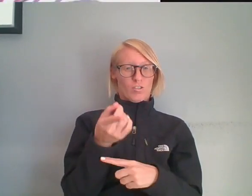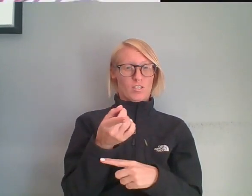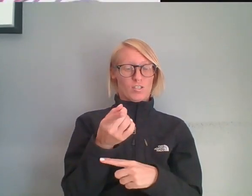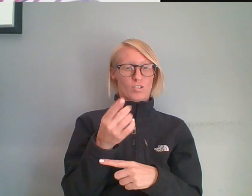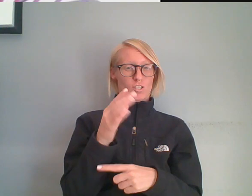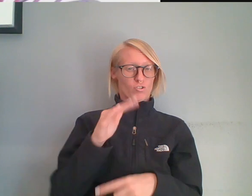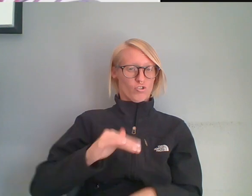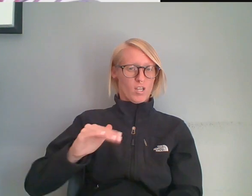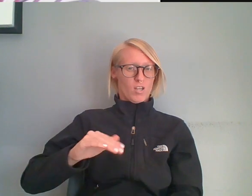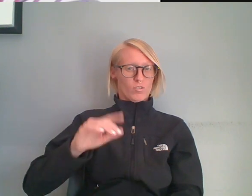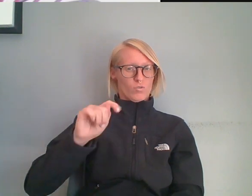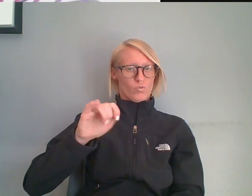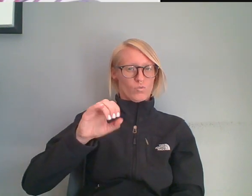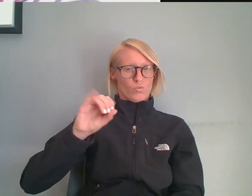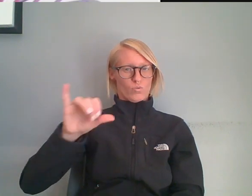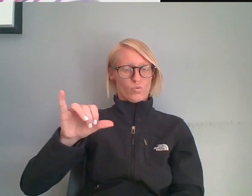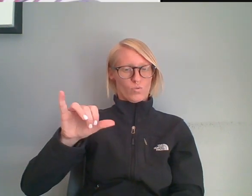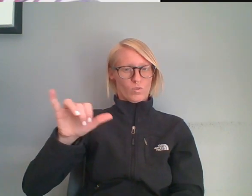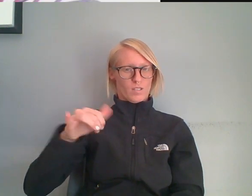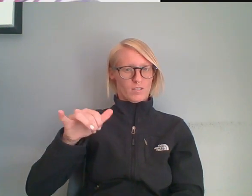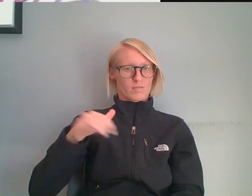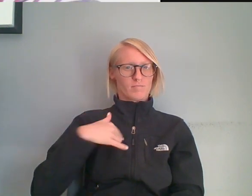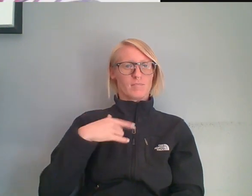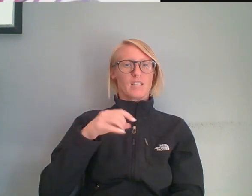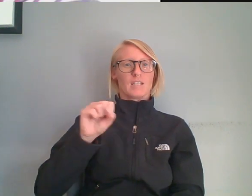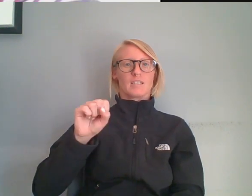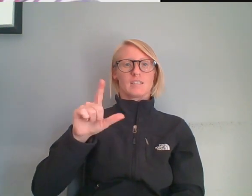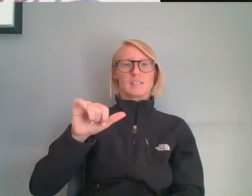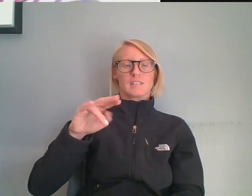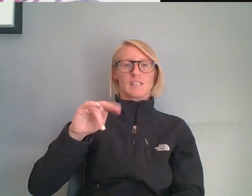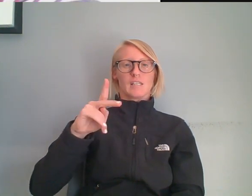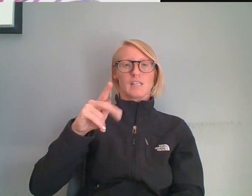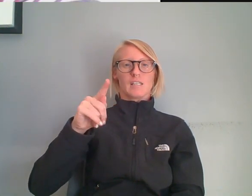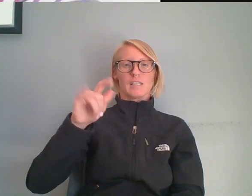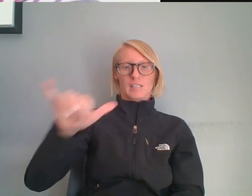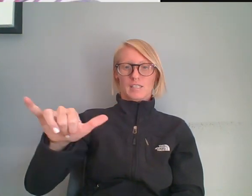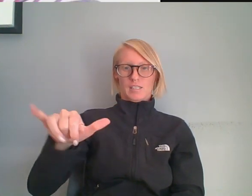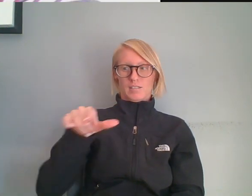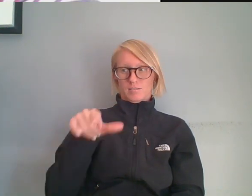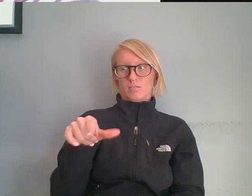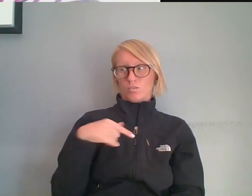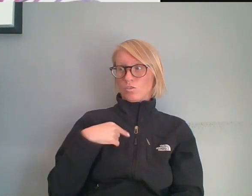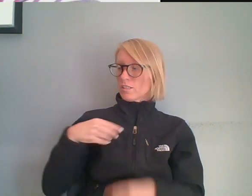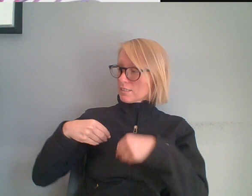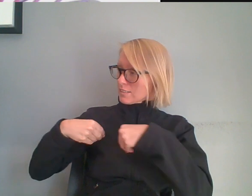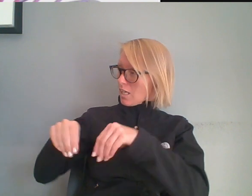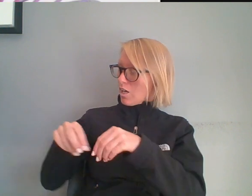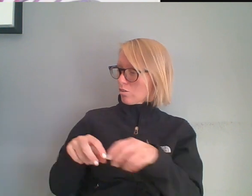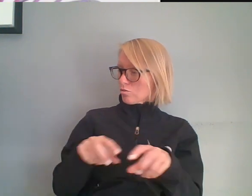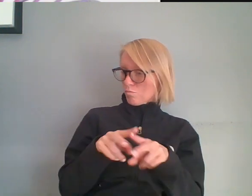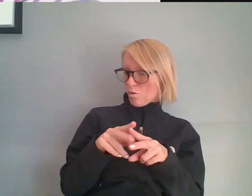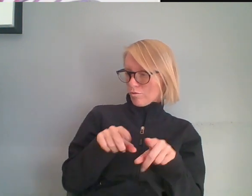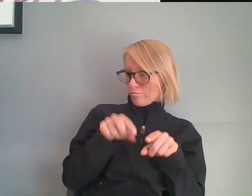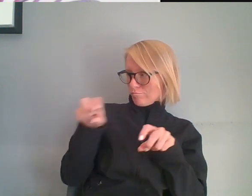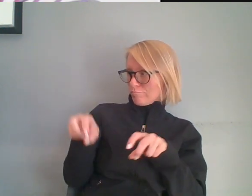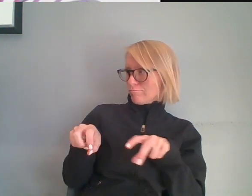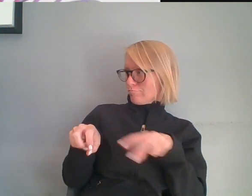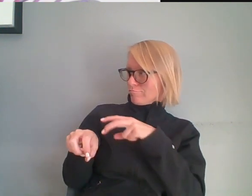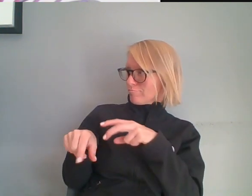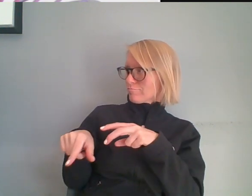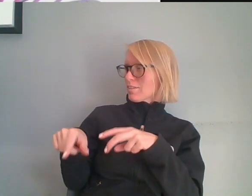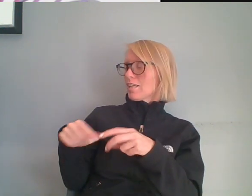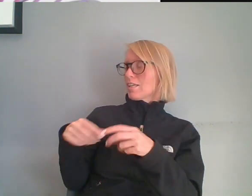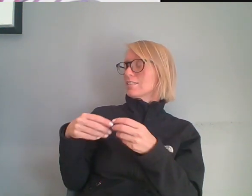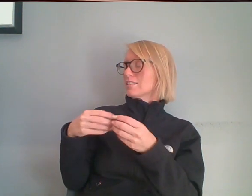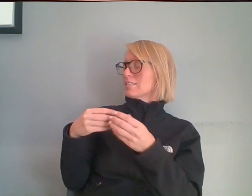Slinky. Okay? You are going to sell this Slinky to your partner using either problem,